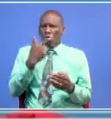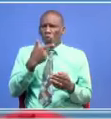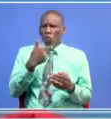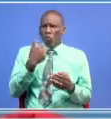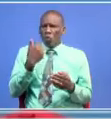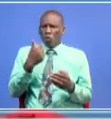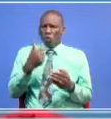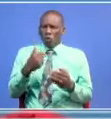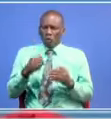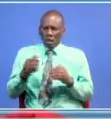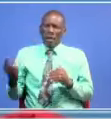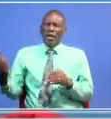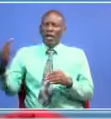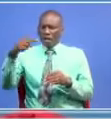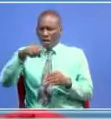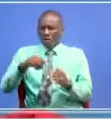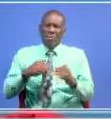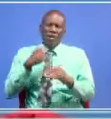follow in my footpaths.